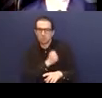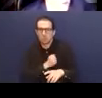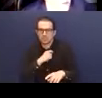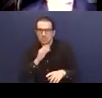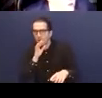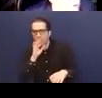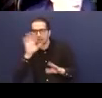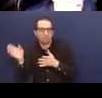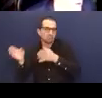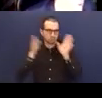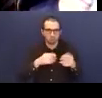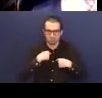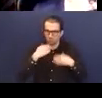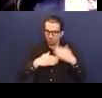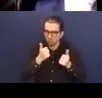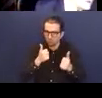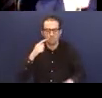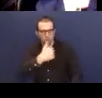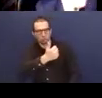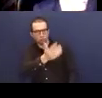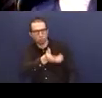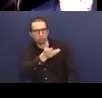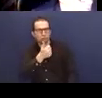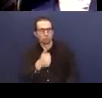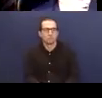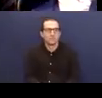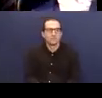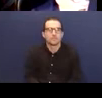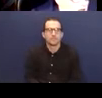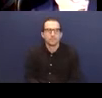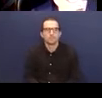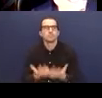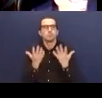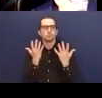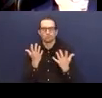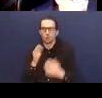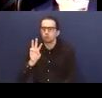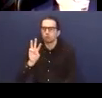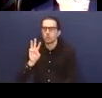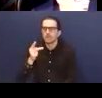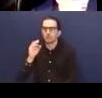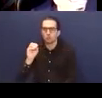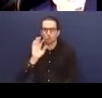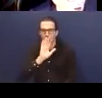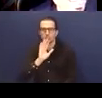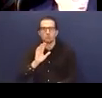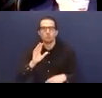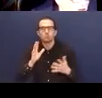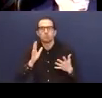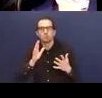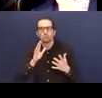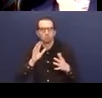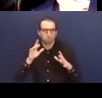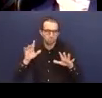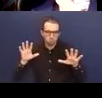there, but in 2021, they think it's upwards of 2 million. And this all depends where you put the line